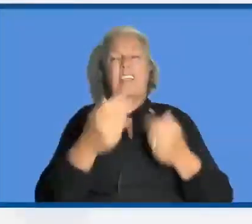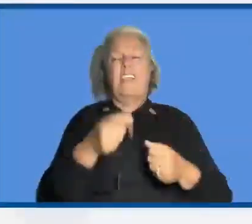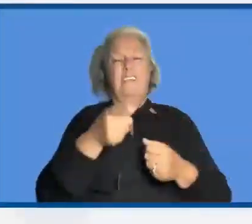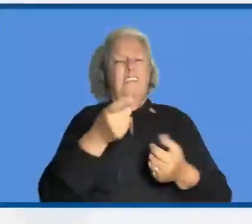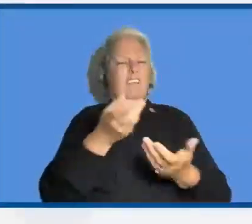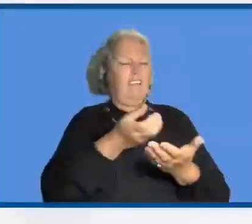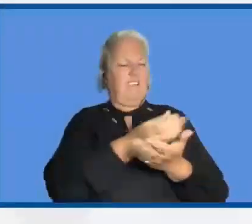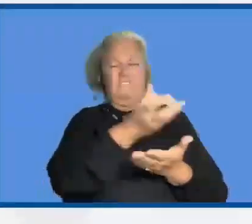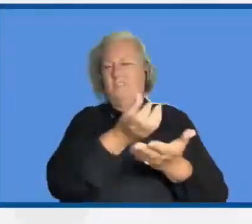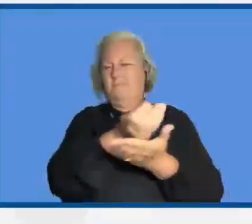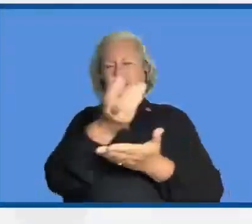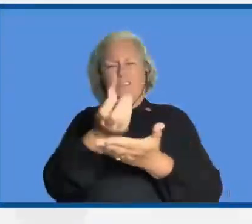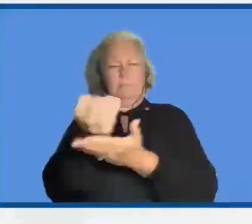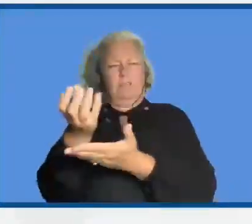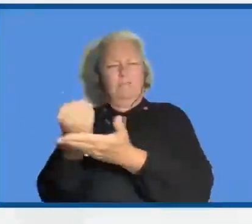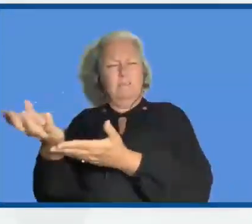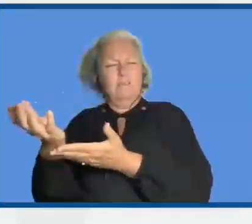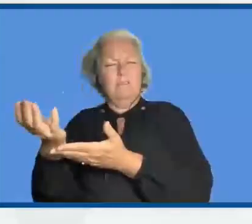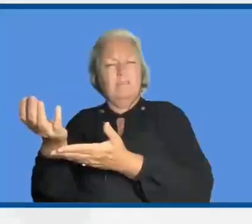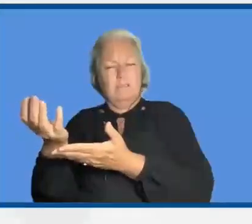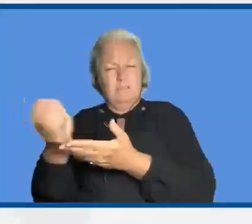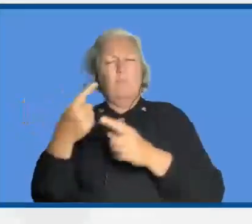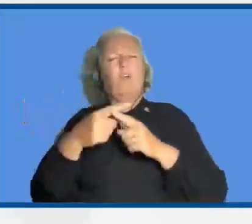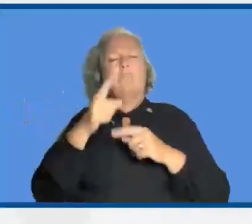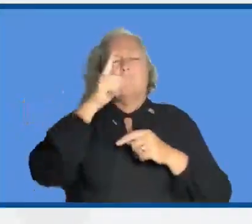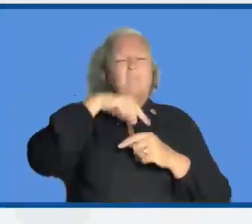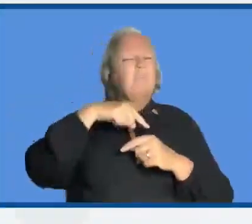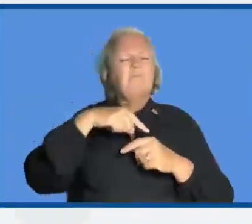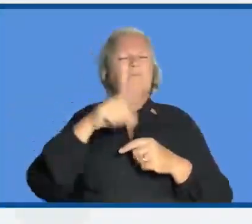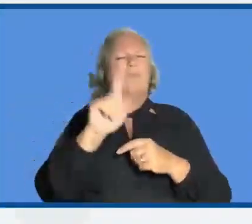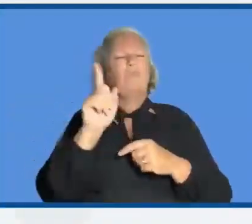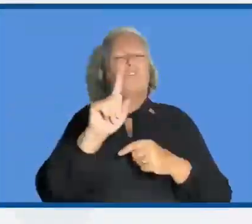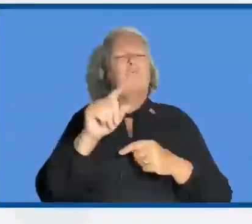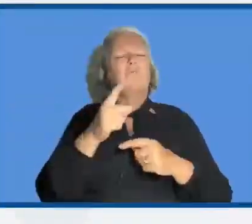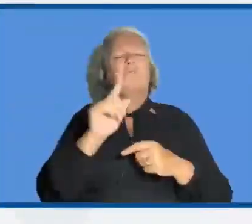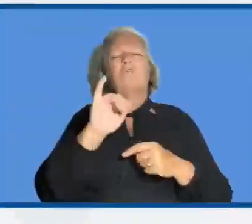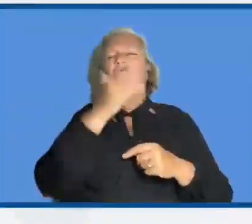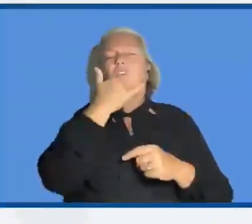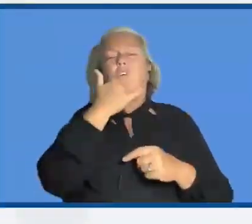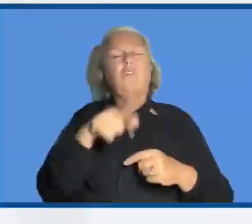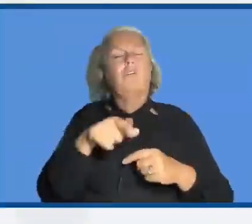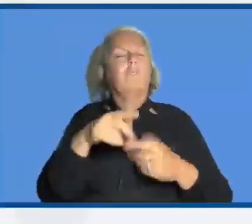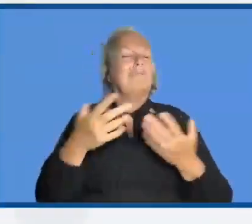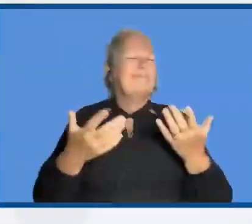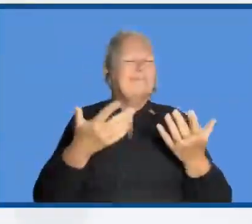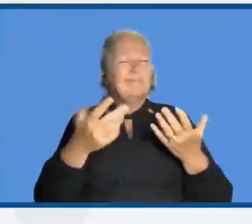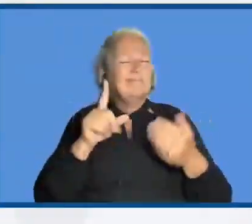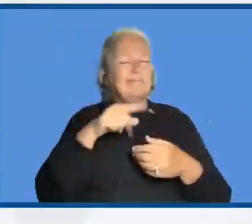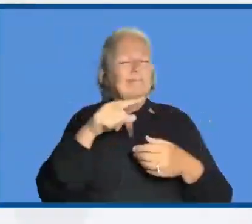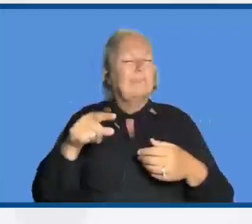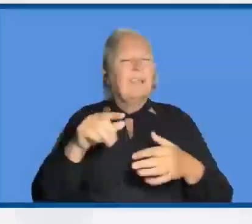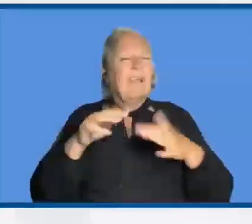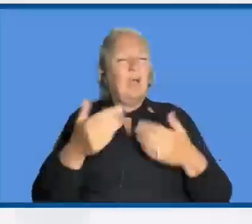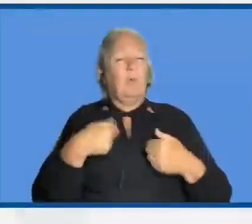and false information? How can we involve the journalists, the media, into